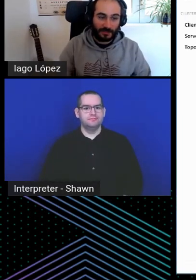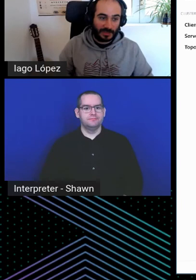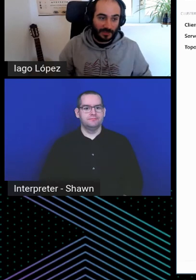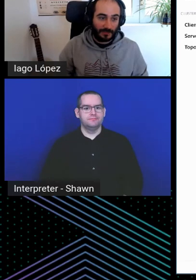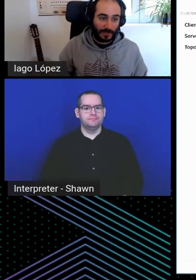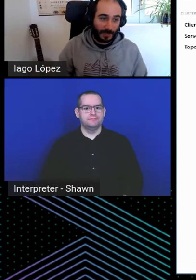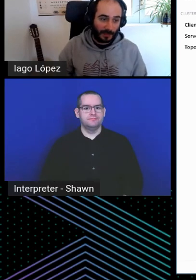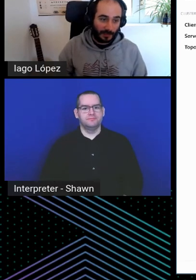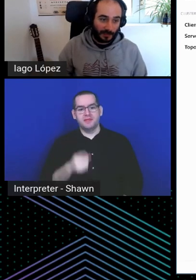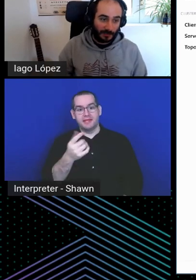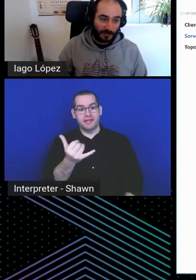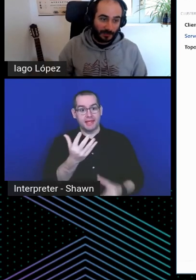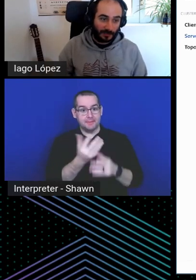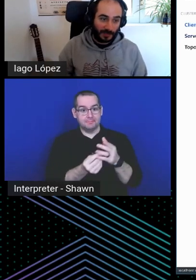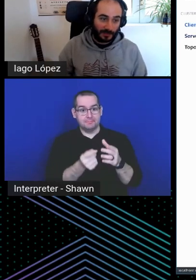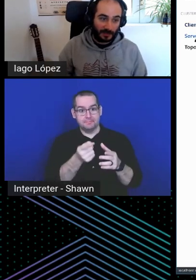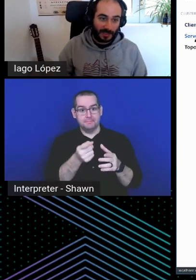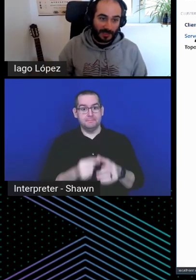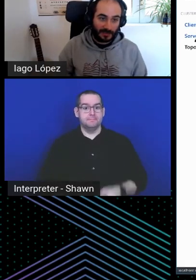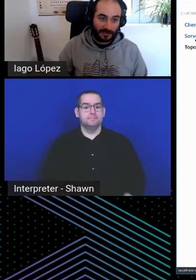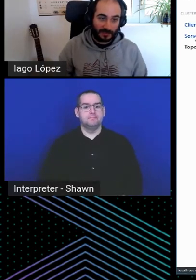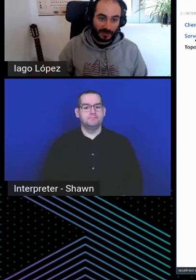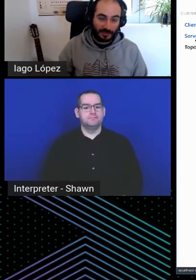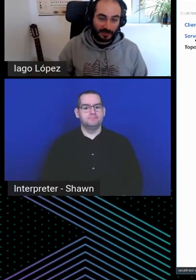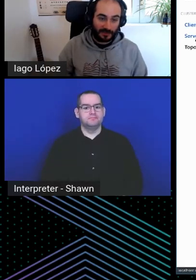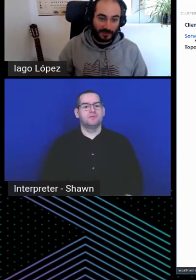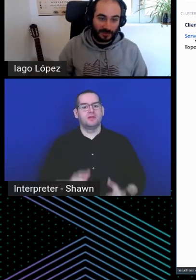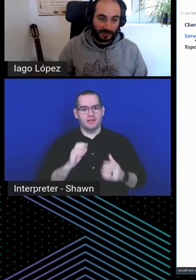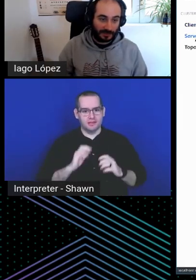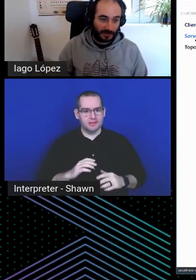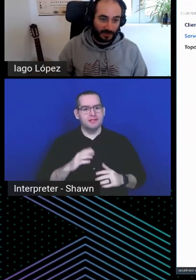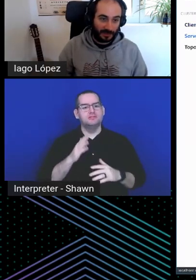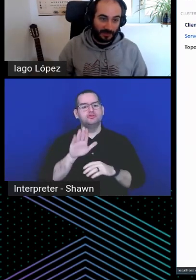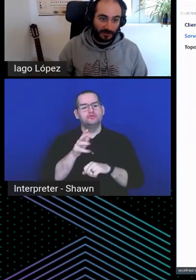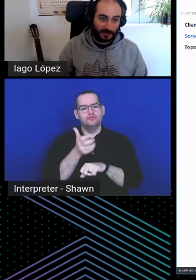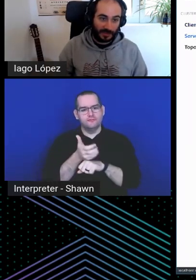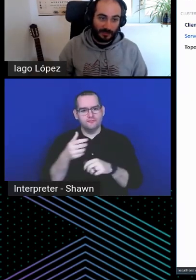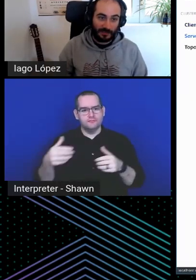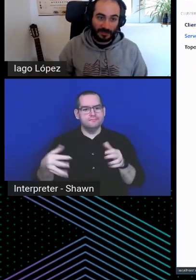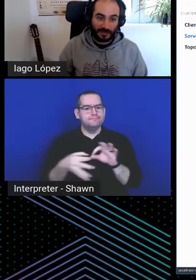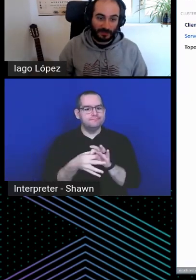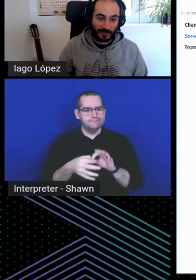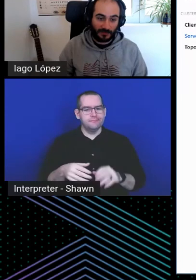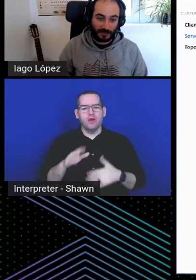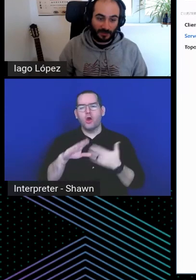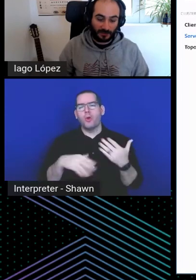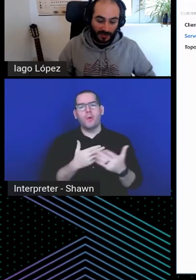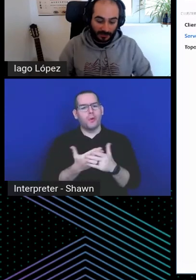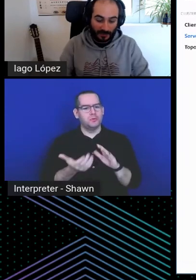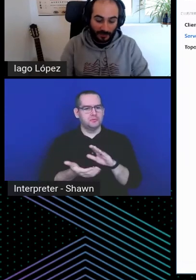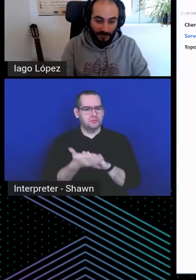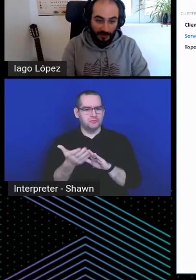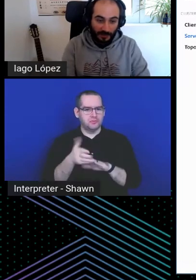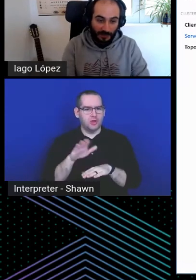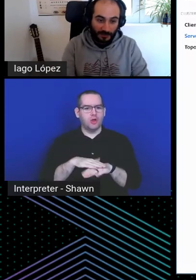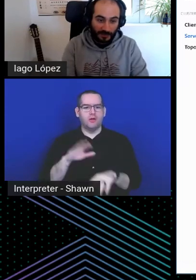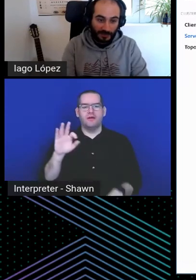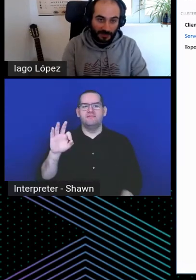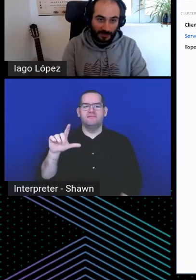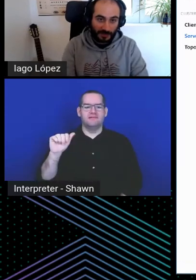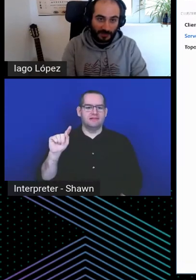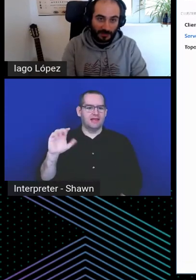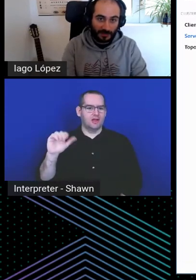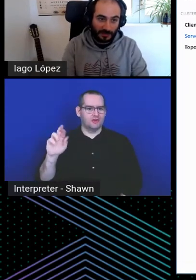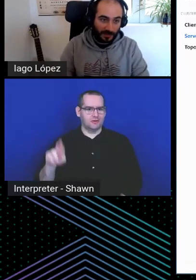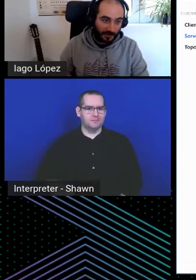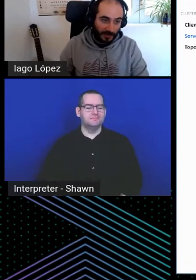currently empty, but you have your clients, you have your servers, and yeah, everything is running on Flatcar, as you can